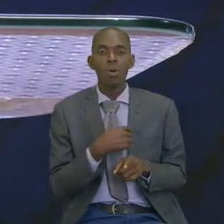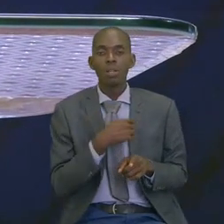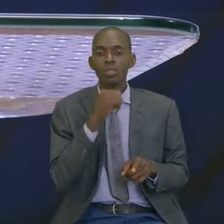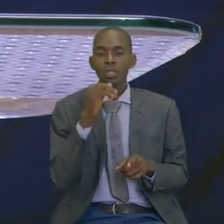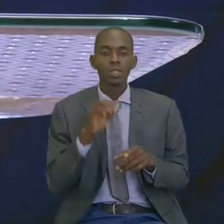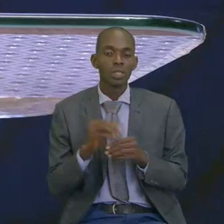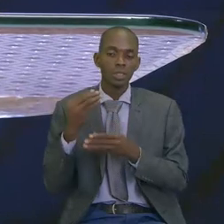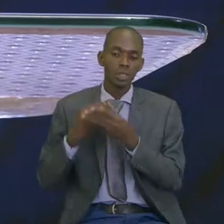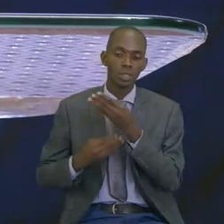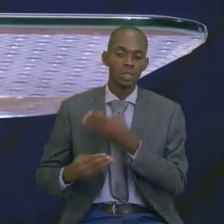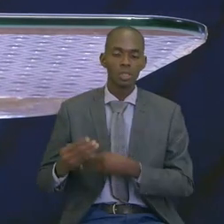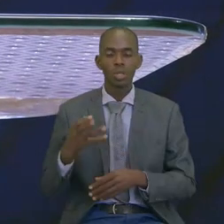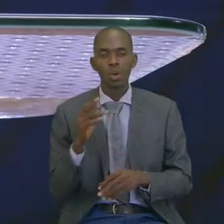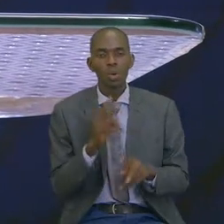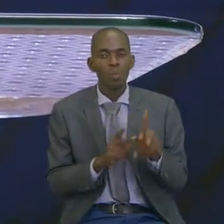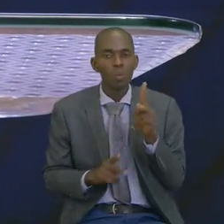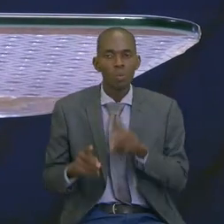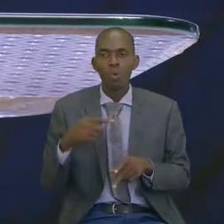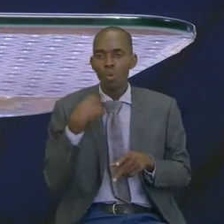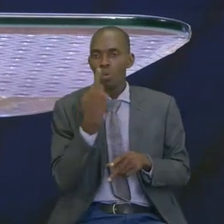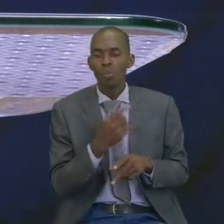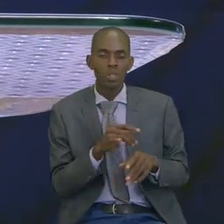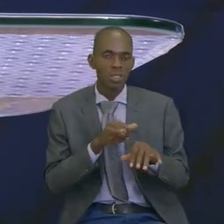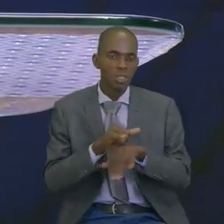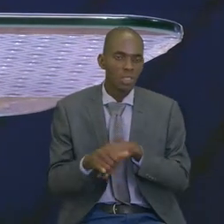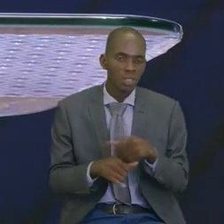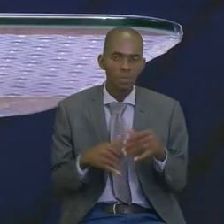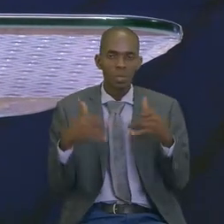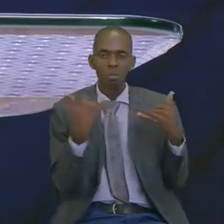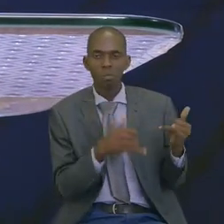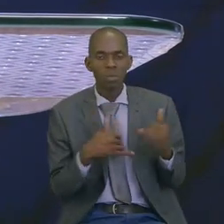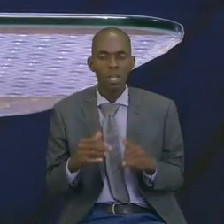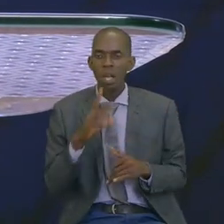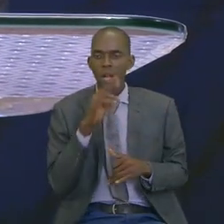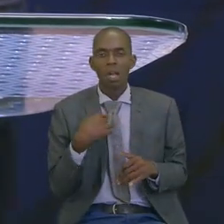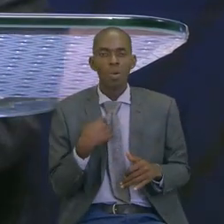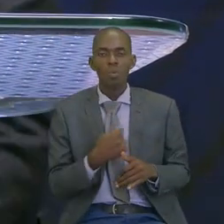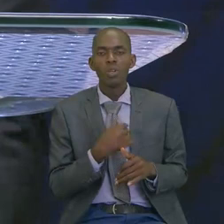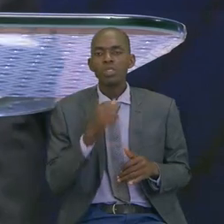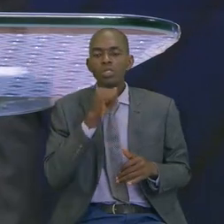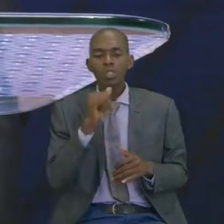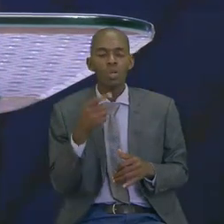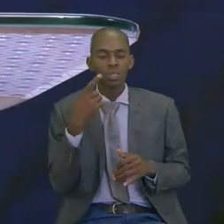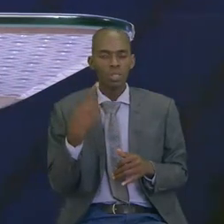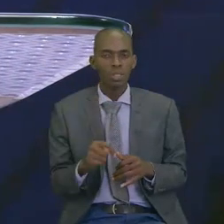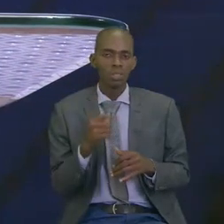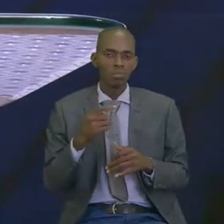who cajole, who deceive? Are we not a generation of people who cannot